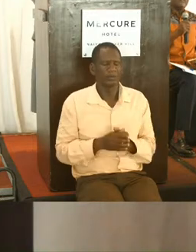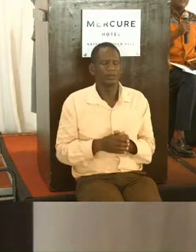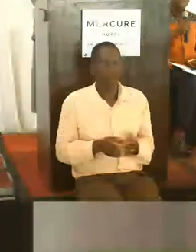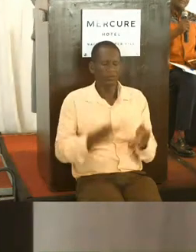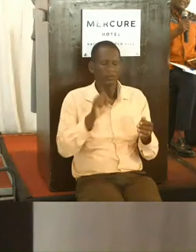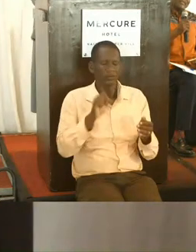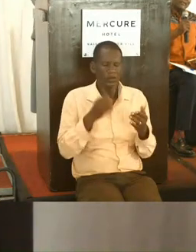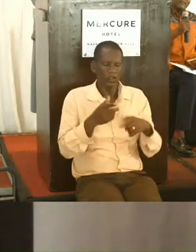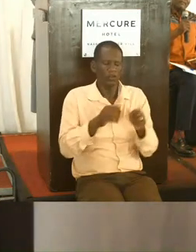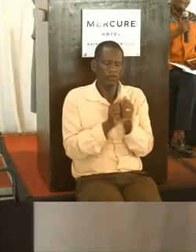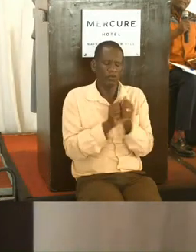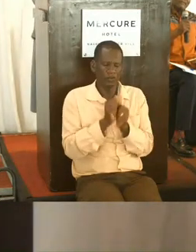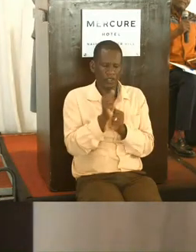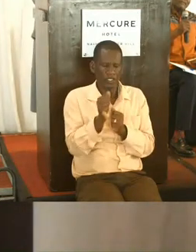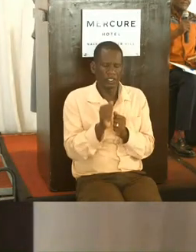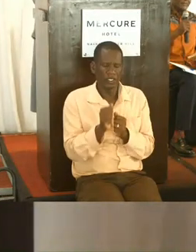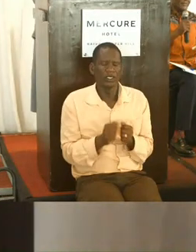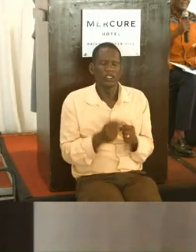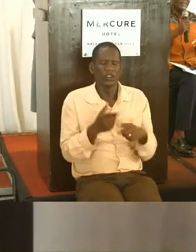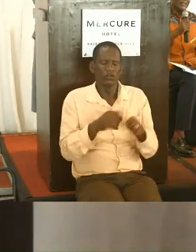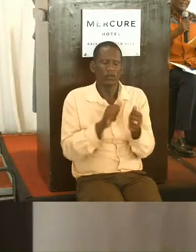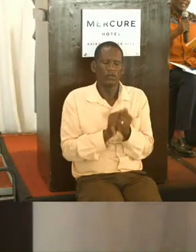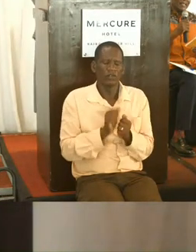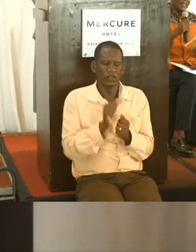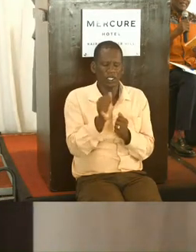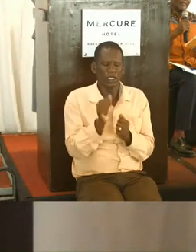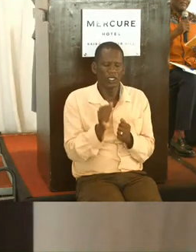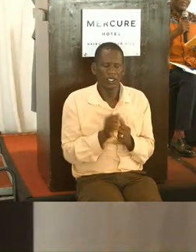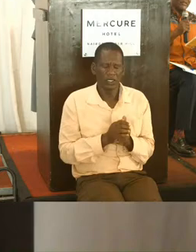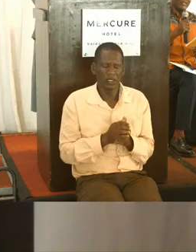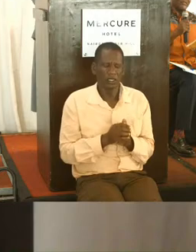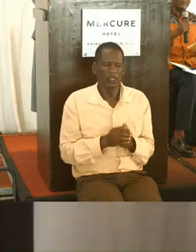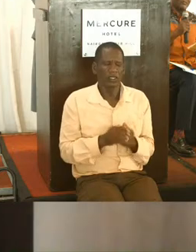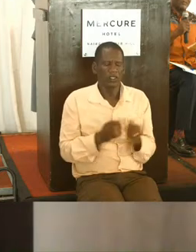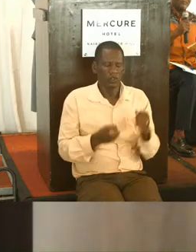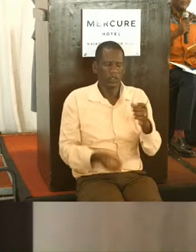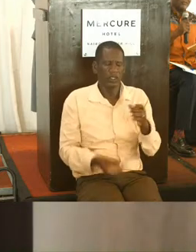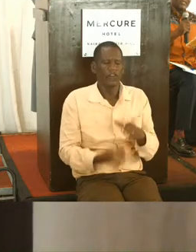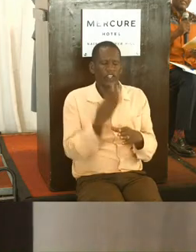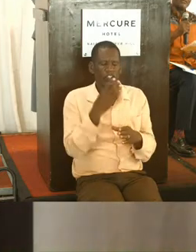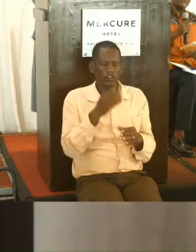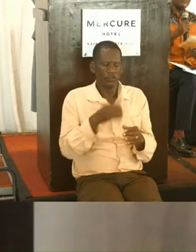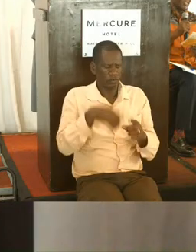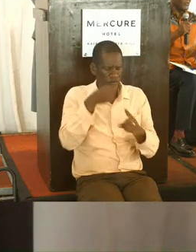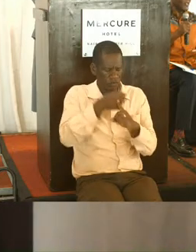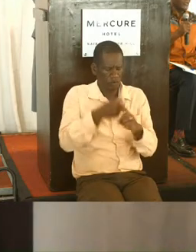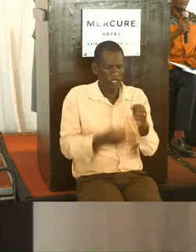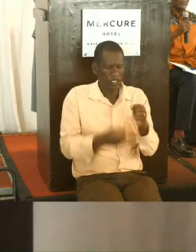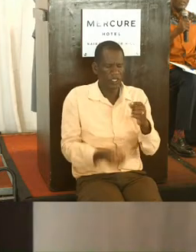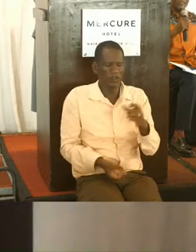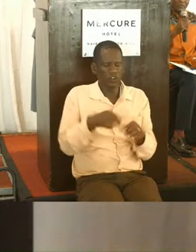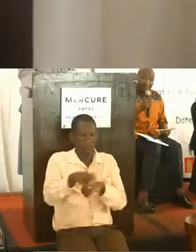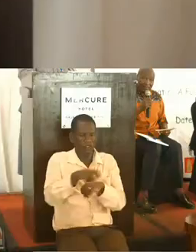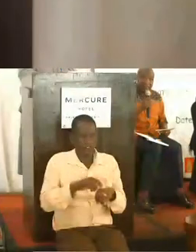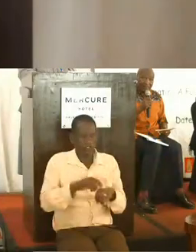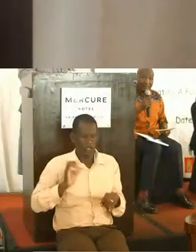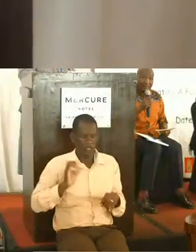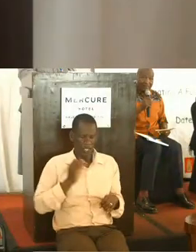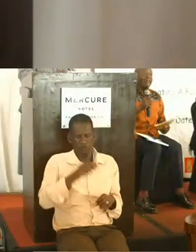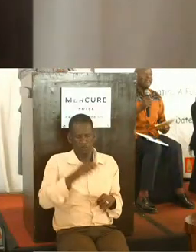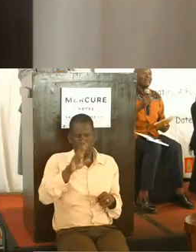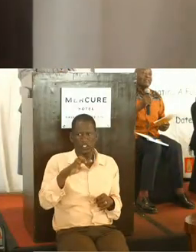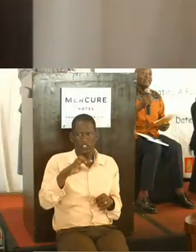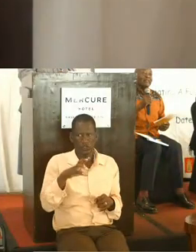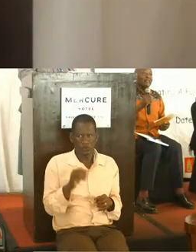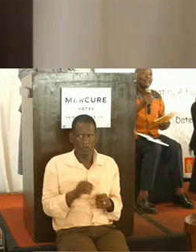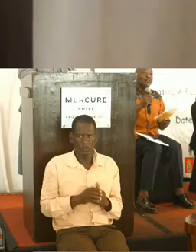so from 15 uh to the creation we fought the creation of the National Council of ngos